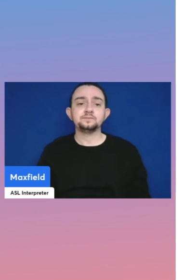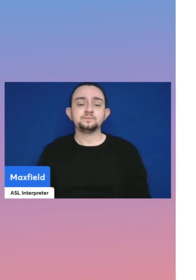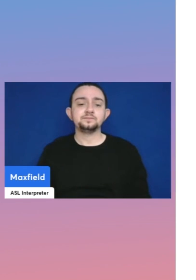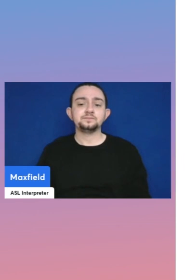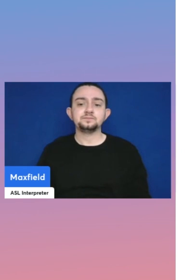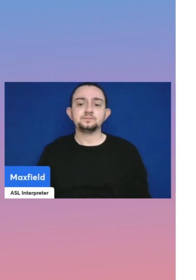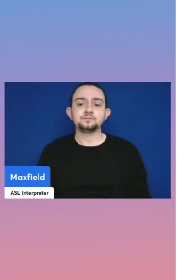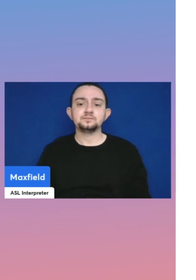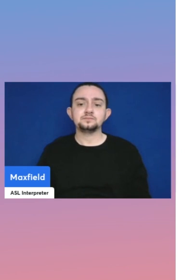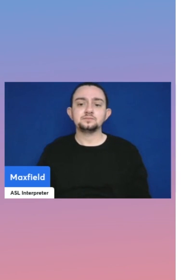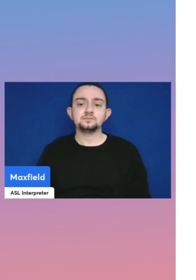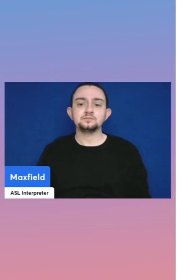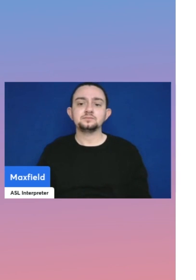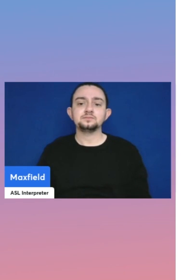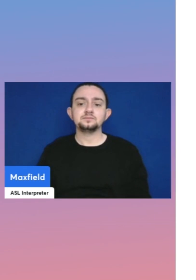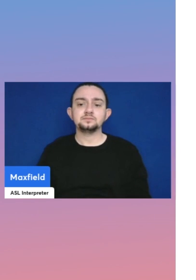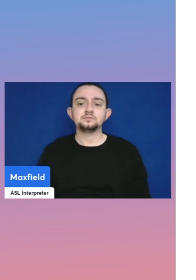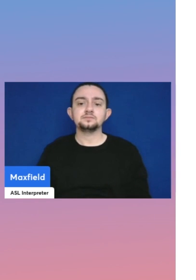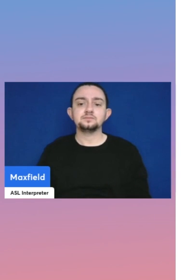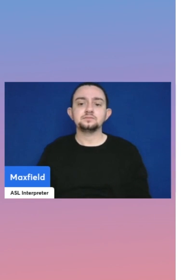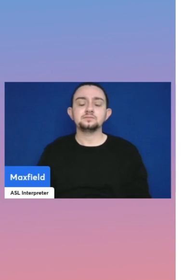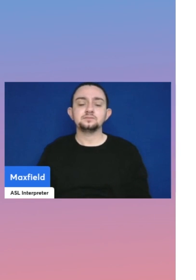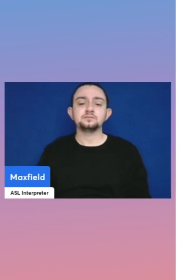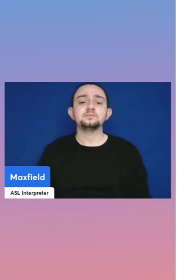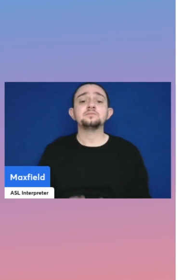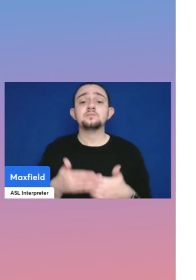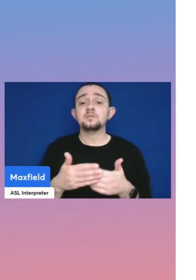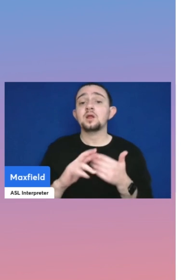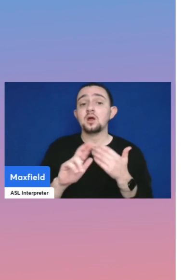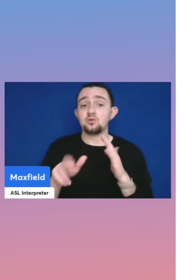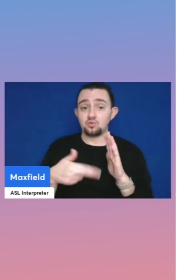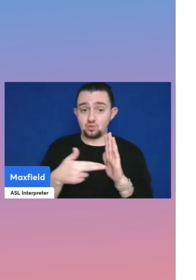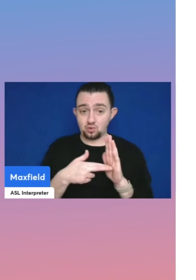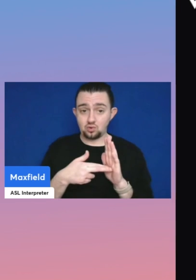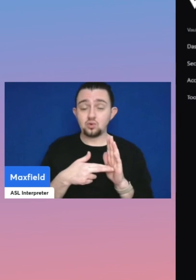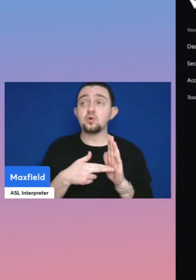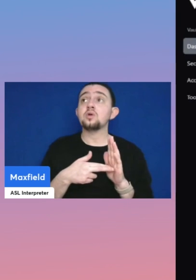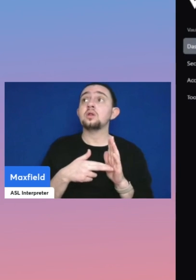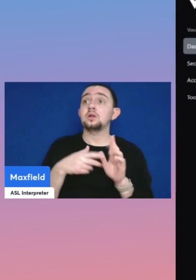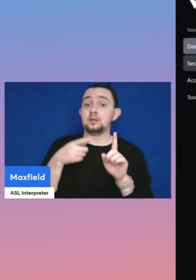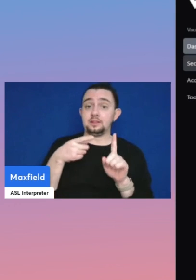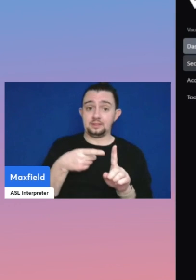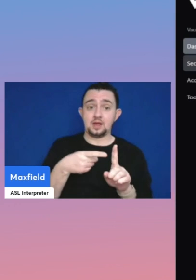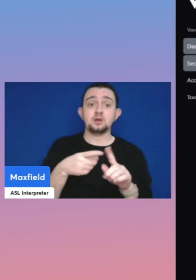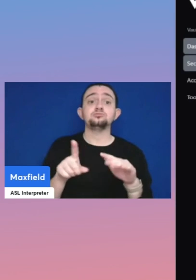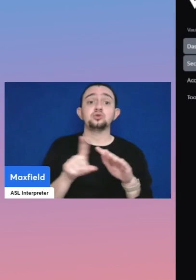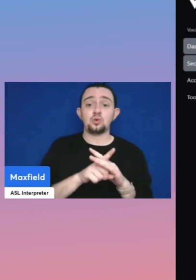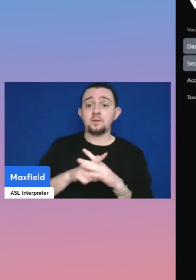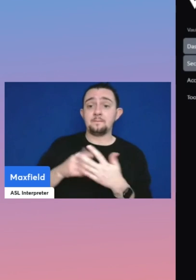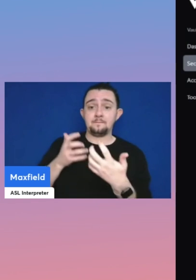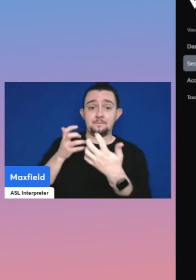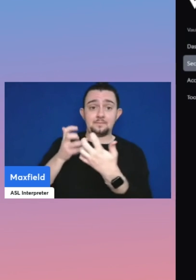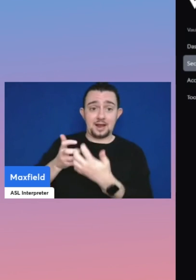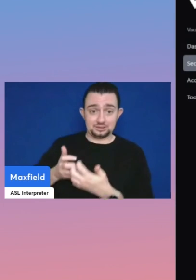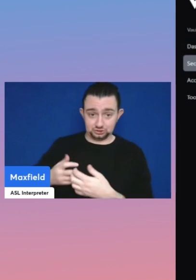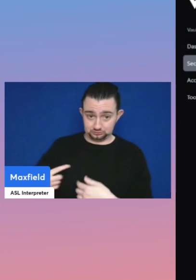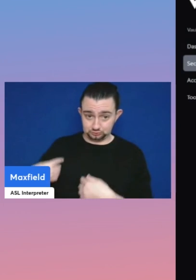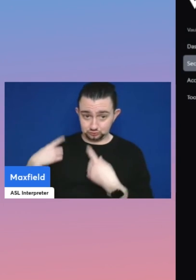And because of that role and the matching behind the scenes, I'll be able to see, hopefully, yes,